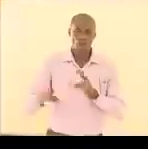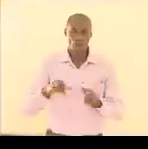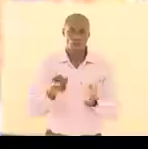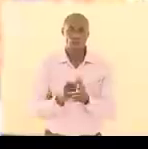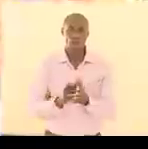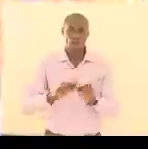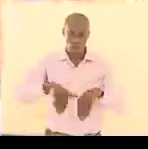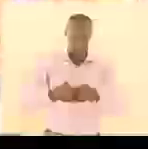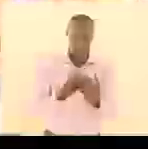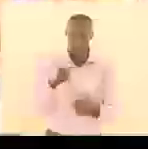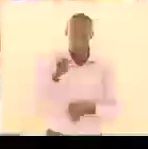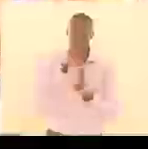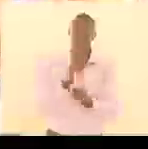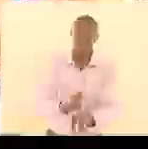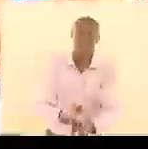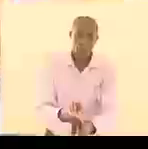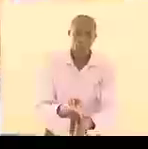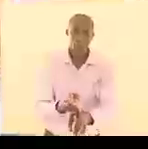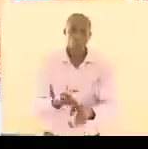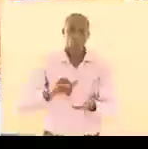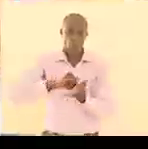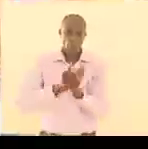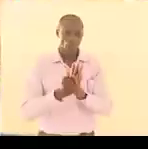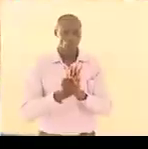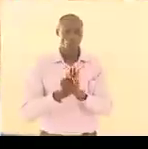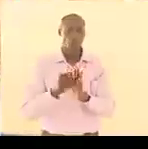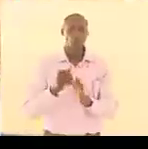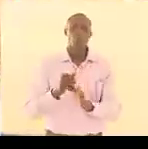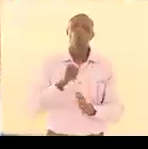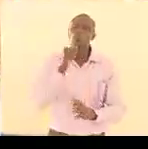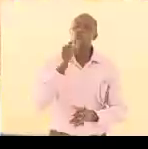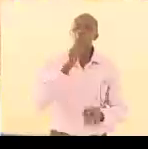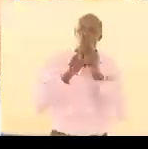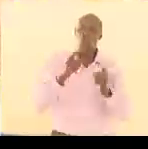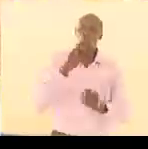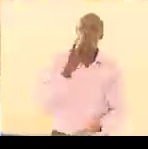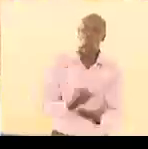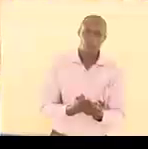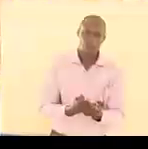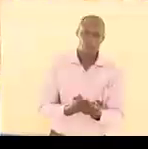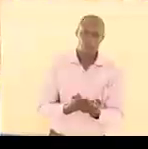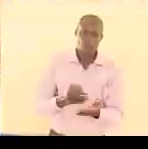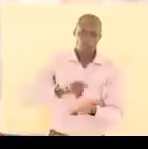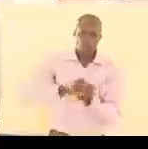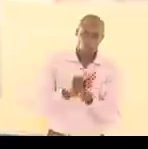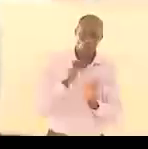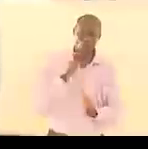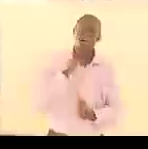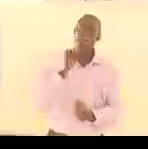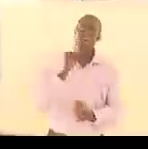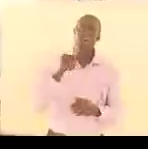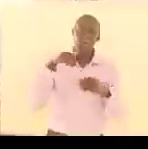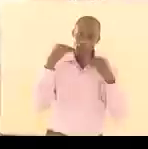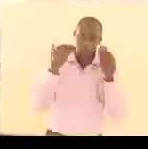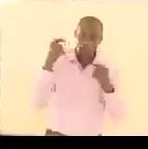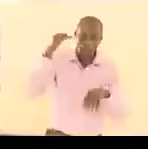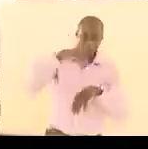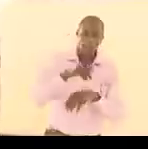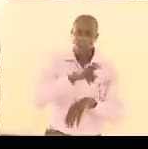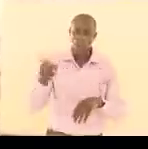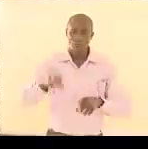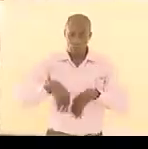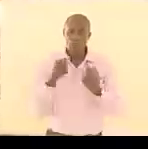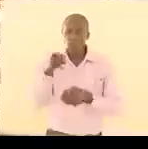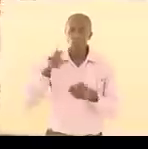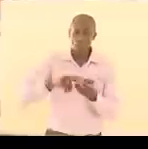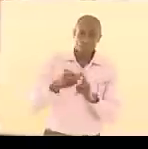that how you respond, those who do not talk well, those who are not able to smile at you,